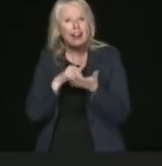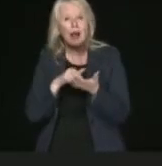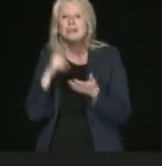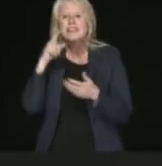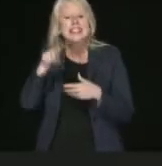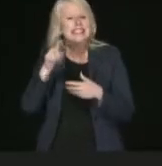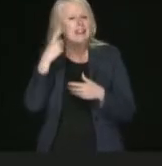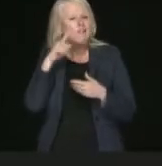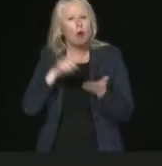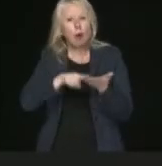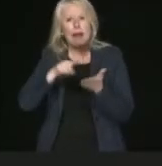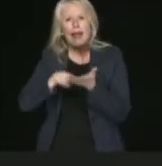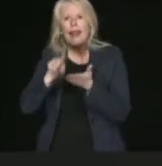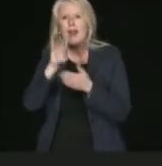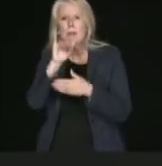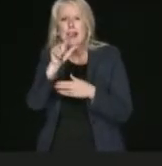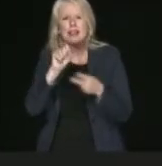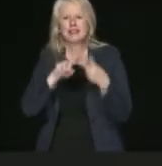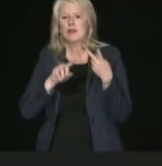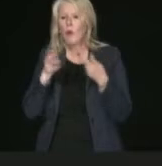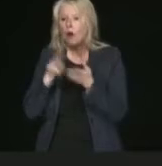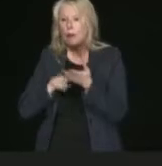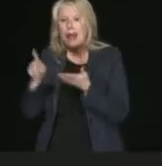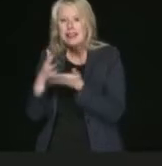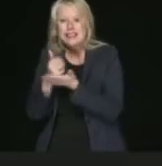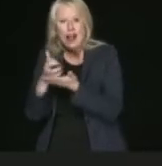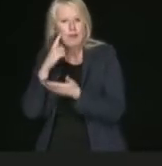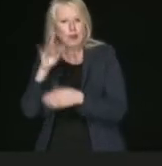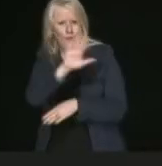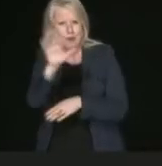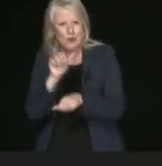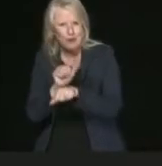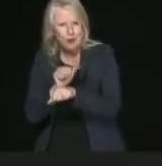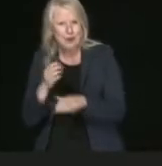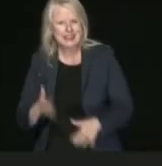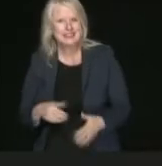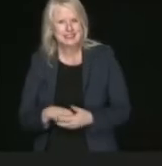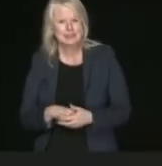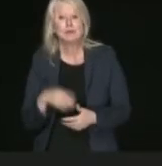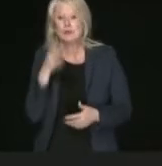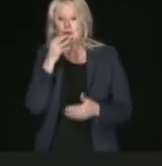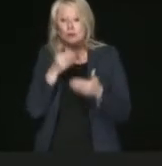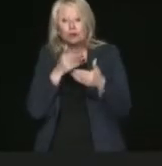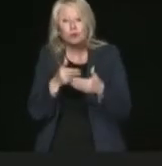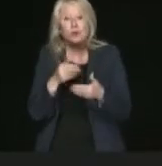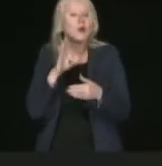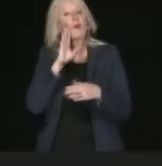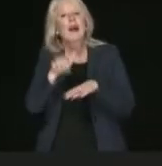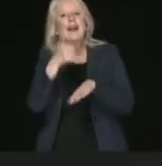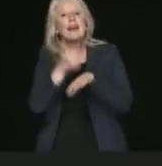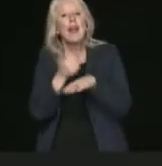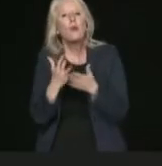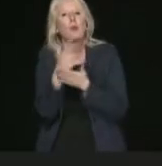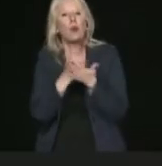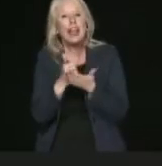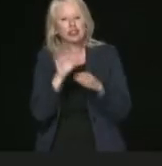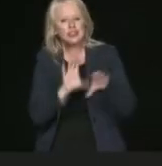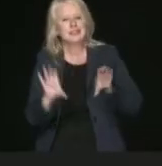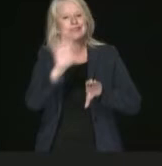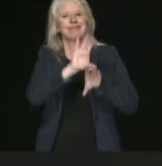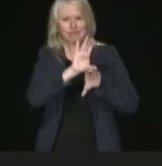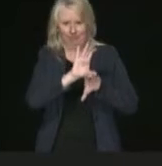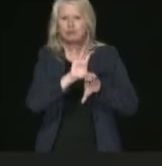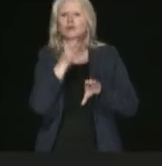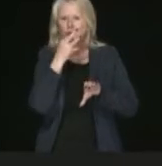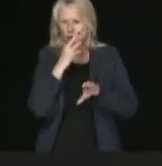monthly expenses or paying employees. On that note, we're getting closer to implementing the wage subsidy, too. We're